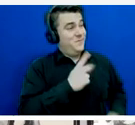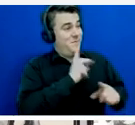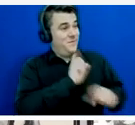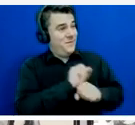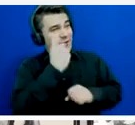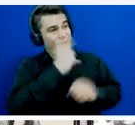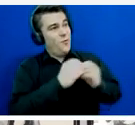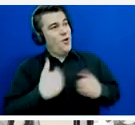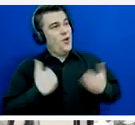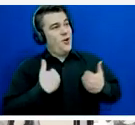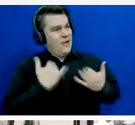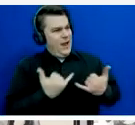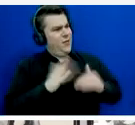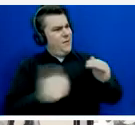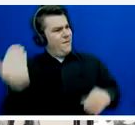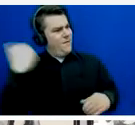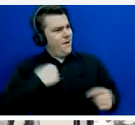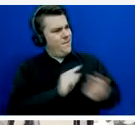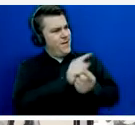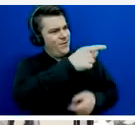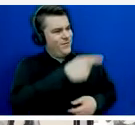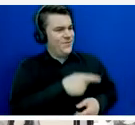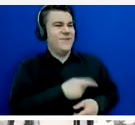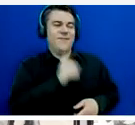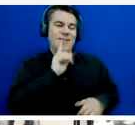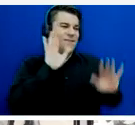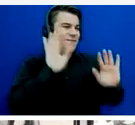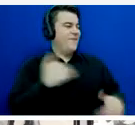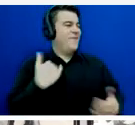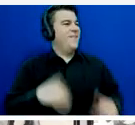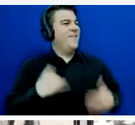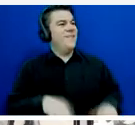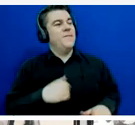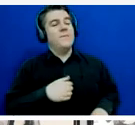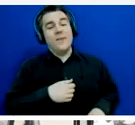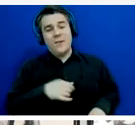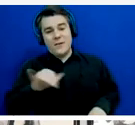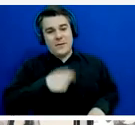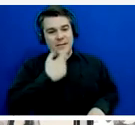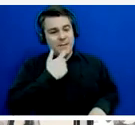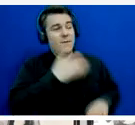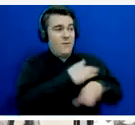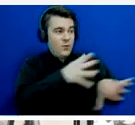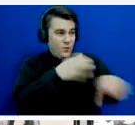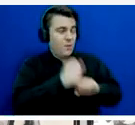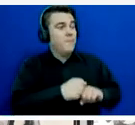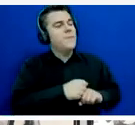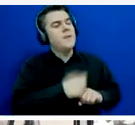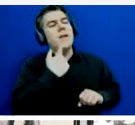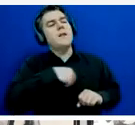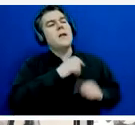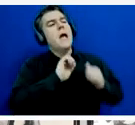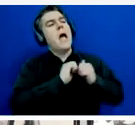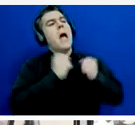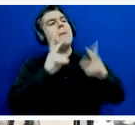And so that is amazing. And I know that, okay, also before you go, tell us how many people you have